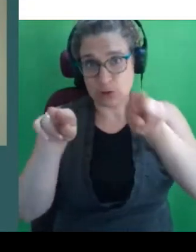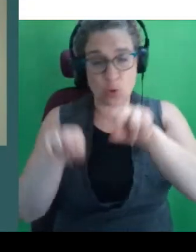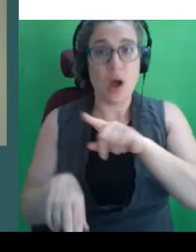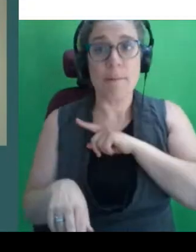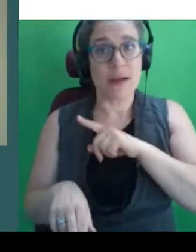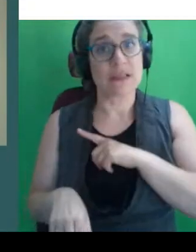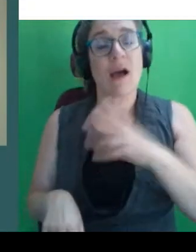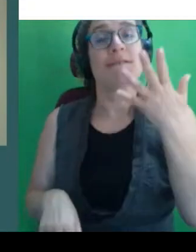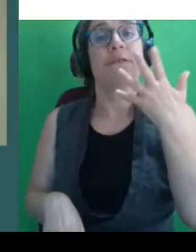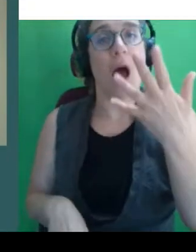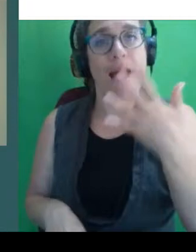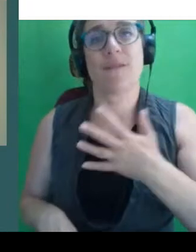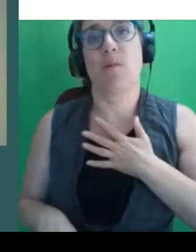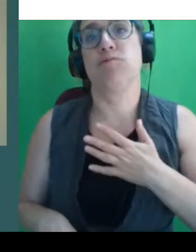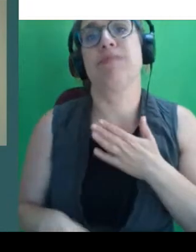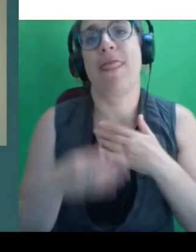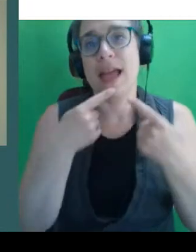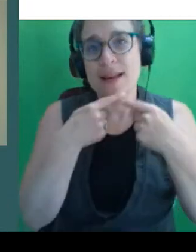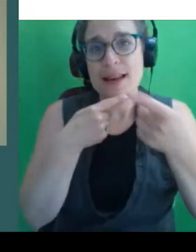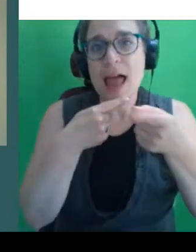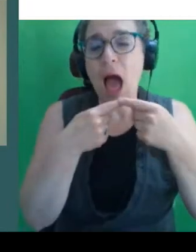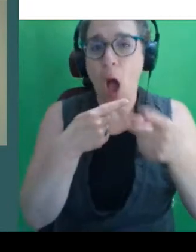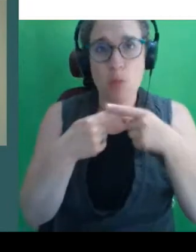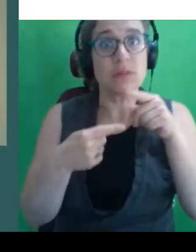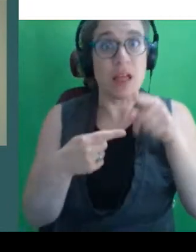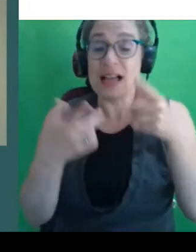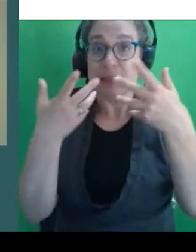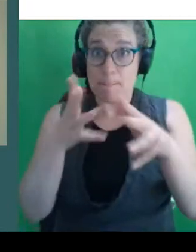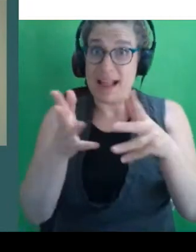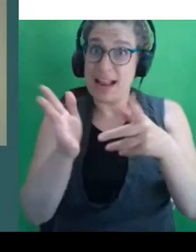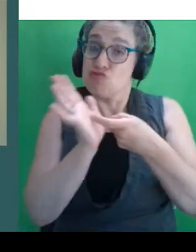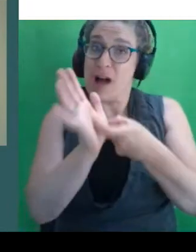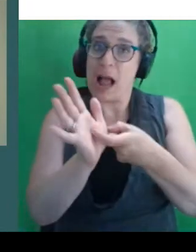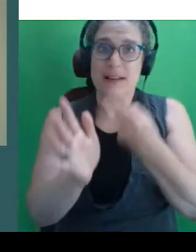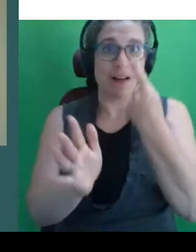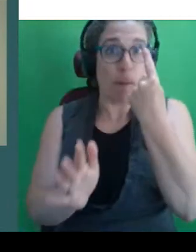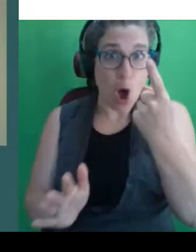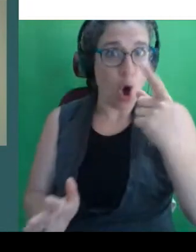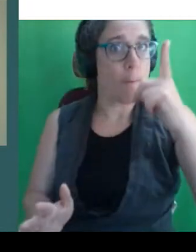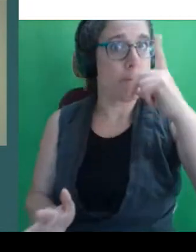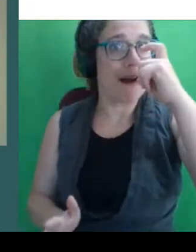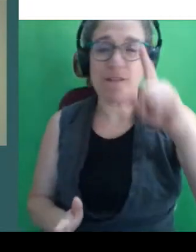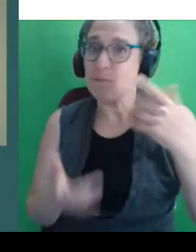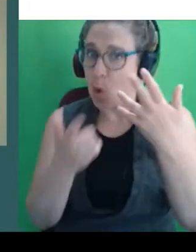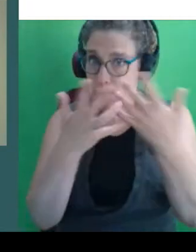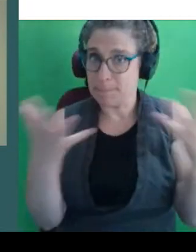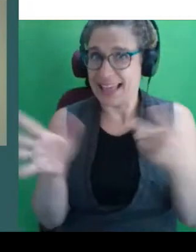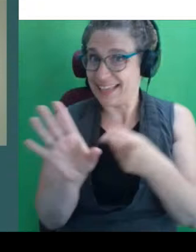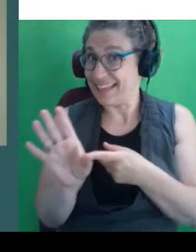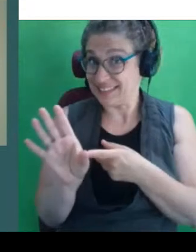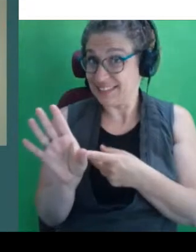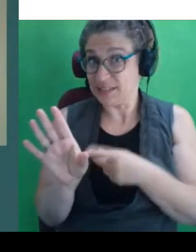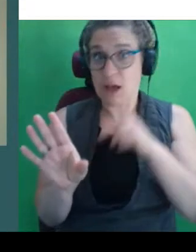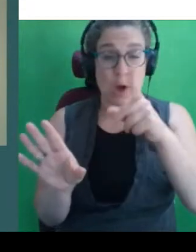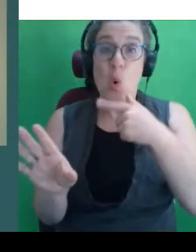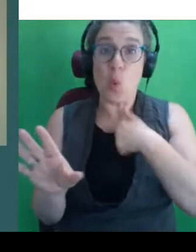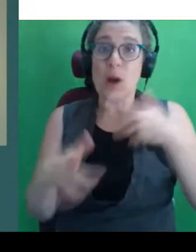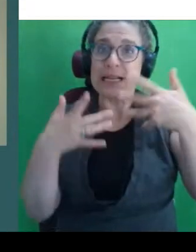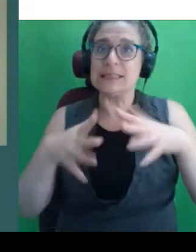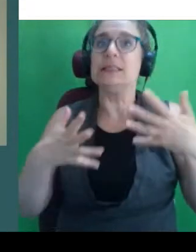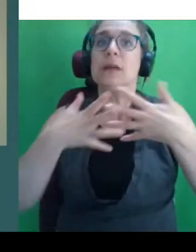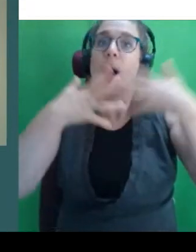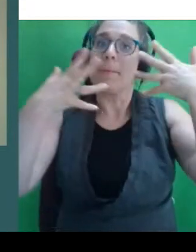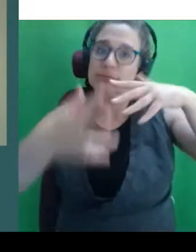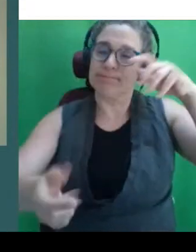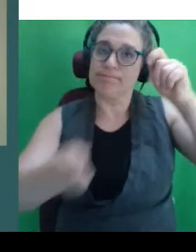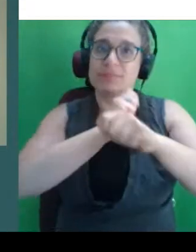the recommended number of breaths per puff for quite a number of years. But we did a massive revamp in our local